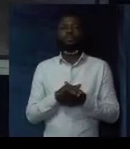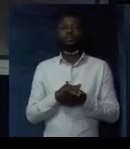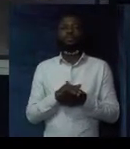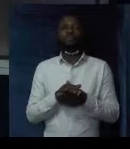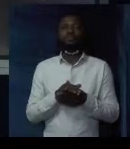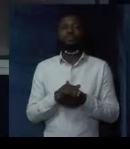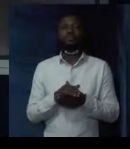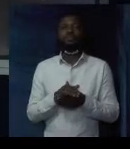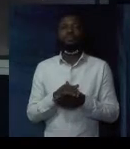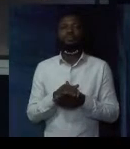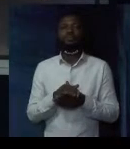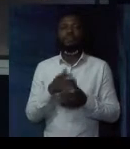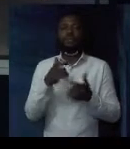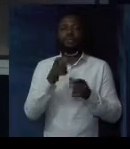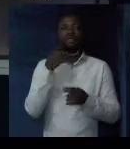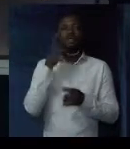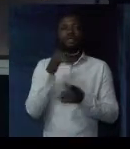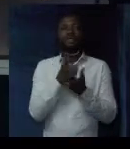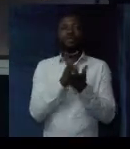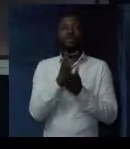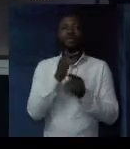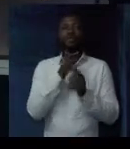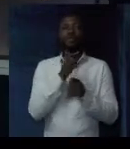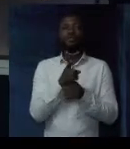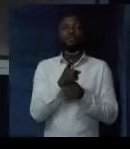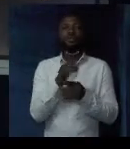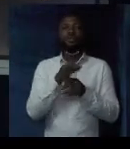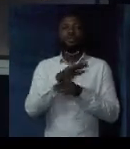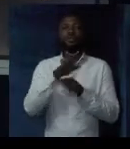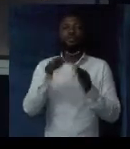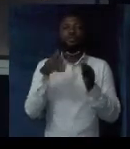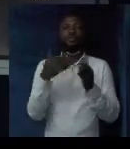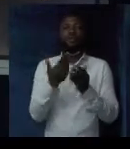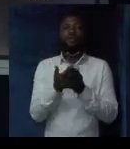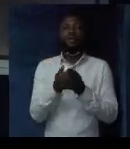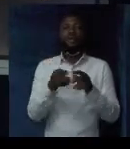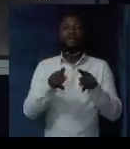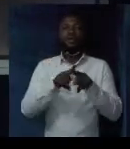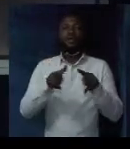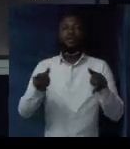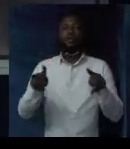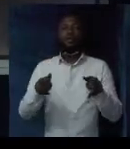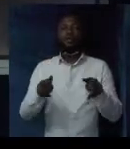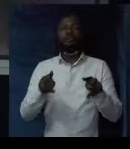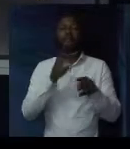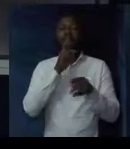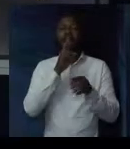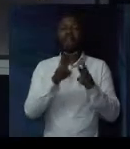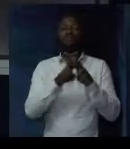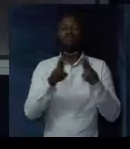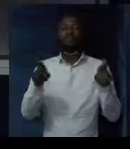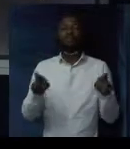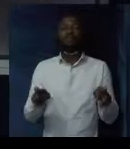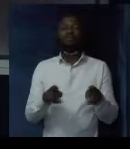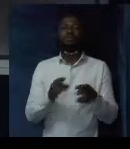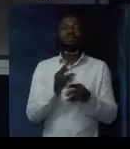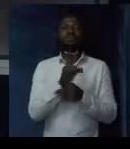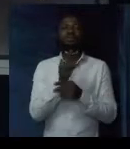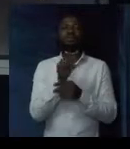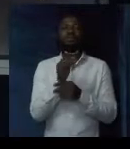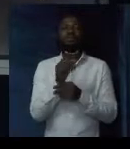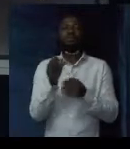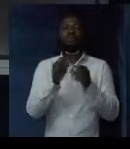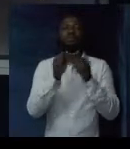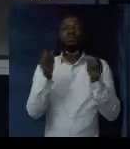Should have your answer by now. So let's unveil the correct answer. And I think that should be the third one. Yes. All parallelograms are rectangles?